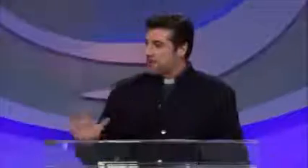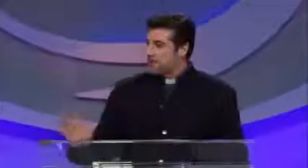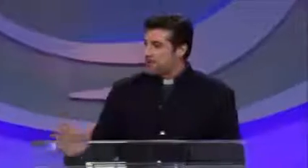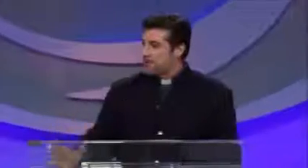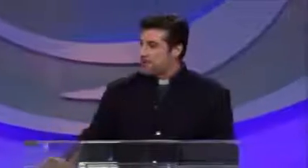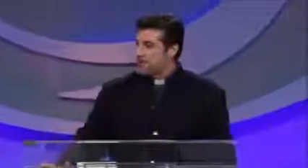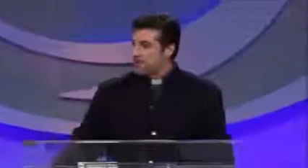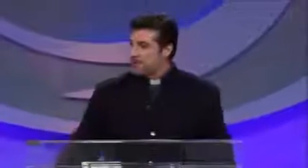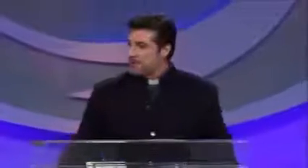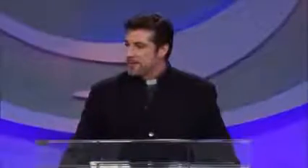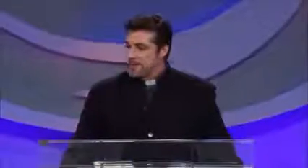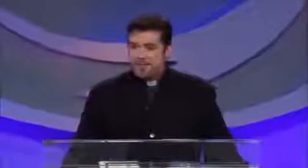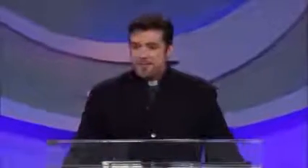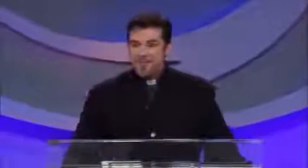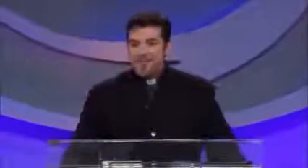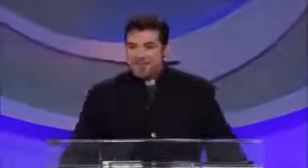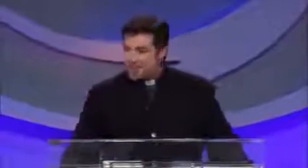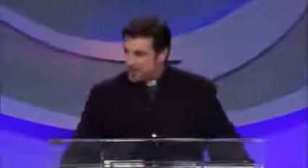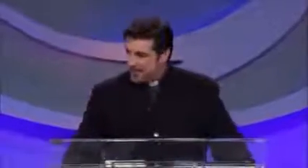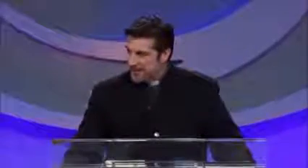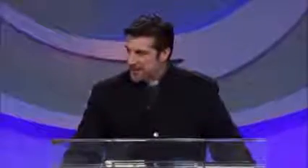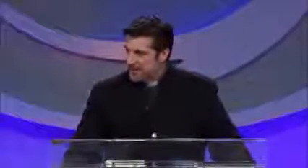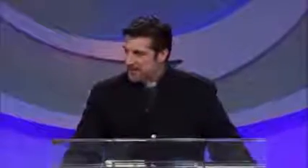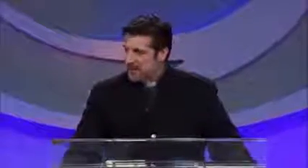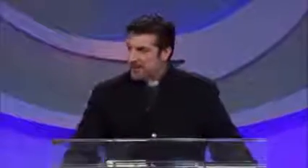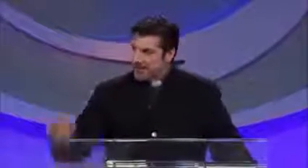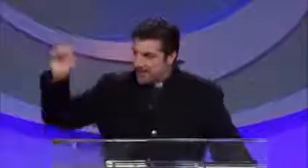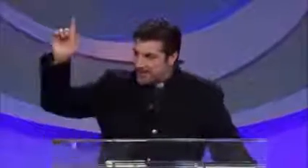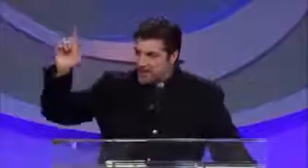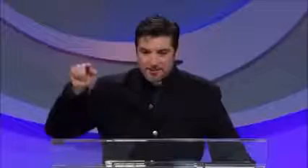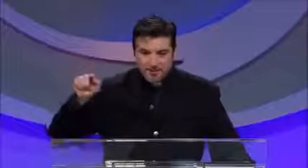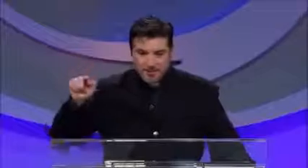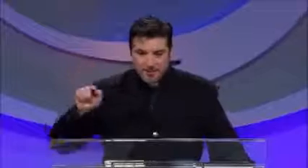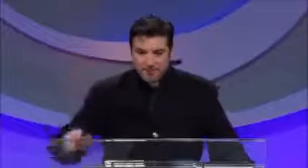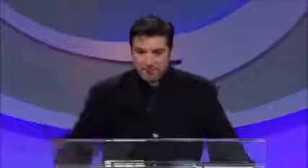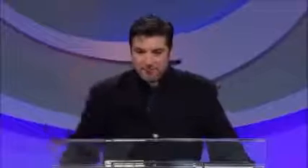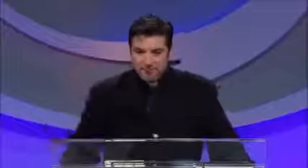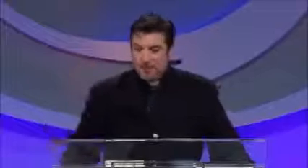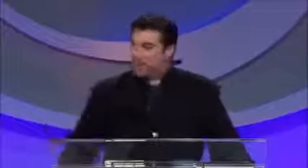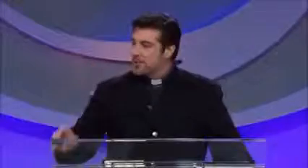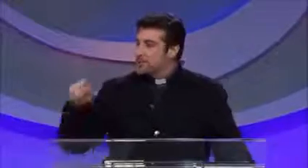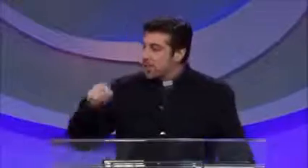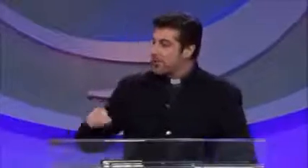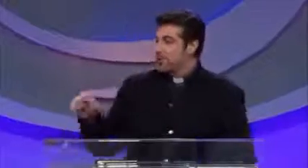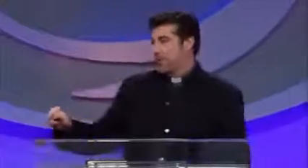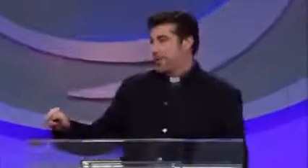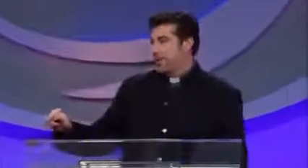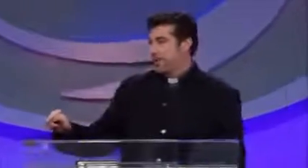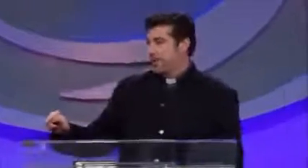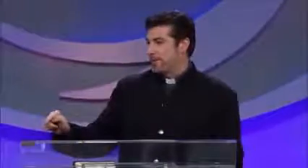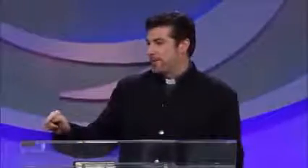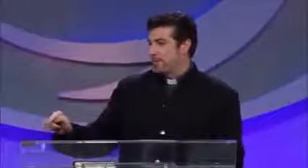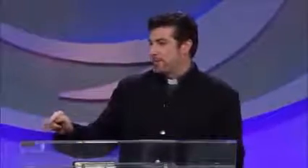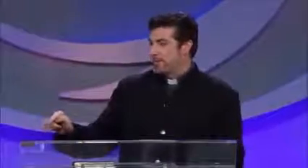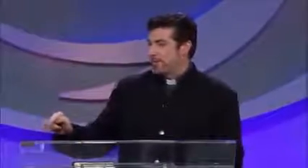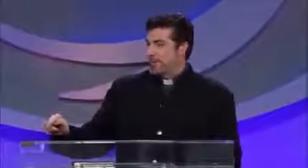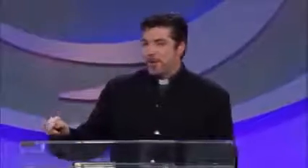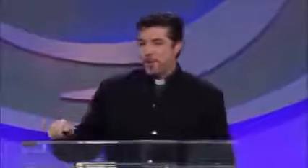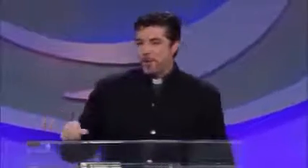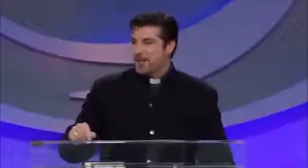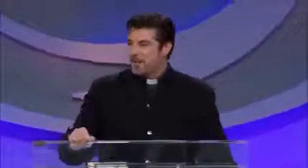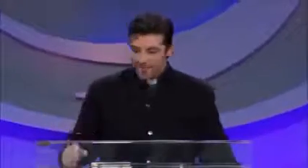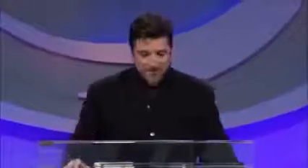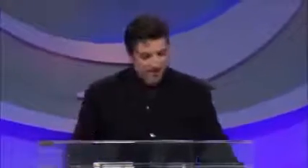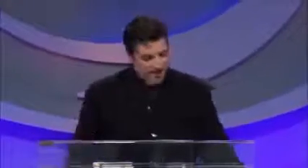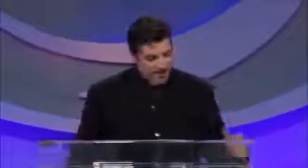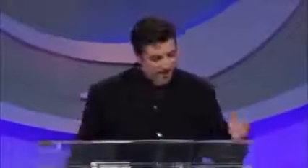is not about my story. This is about his story. His story. Because God is doing something. Now,